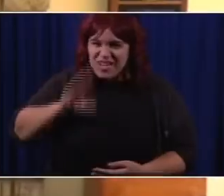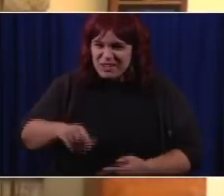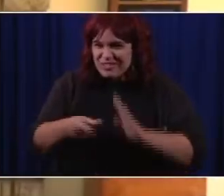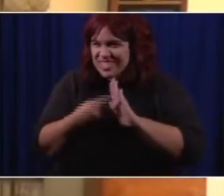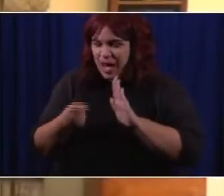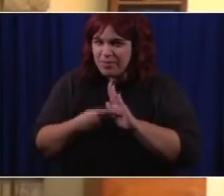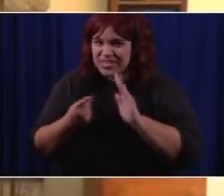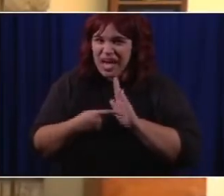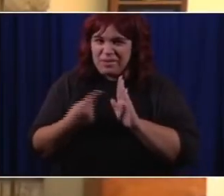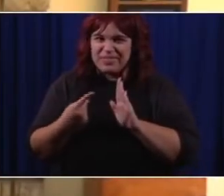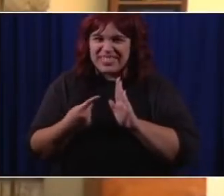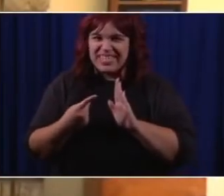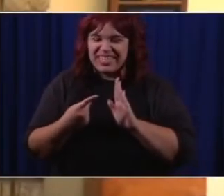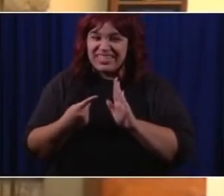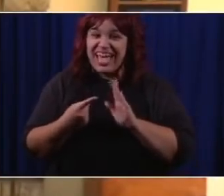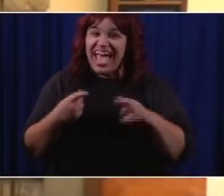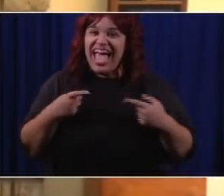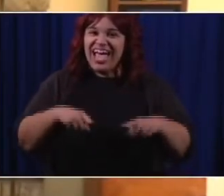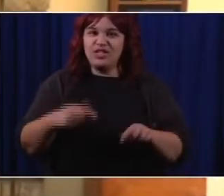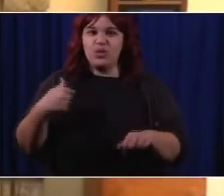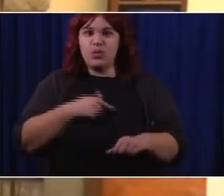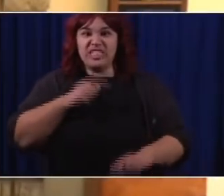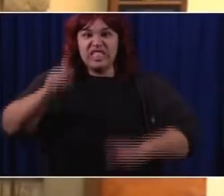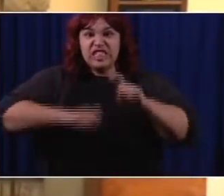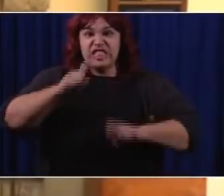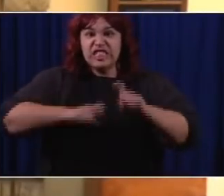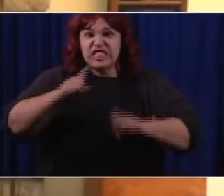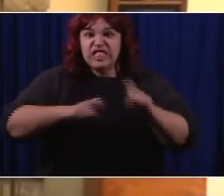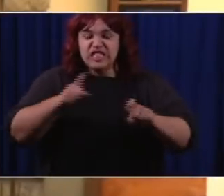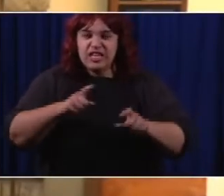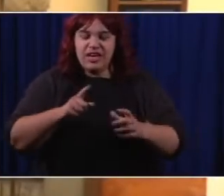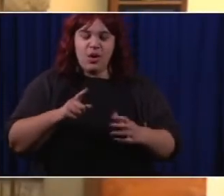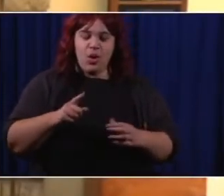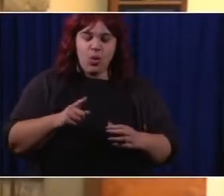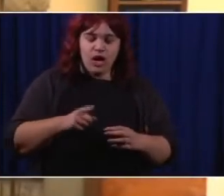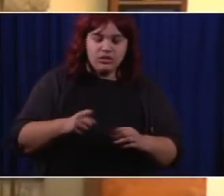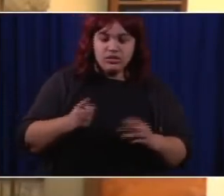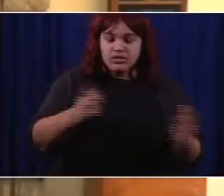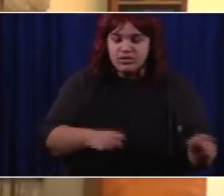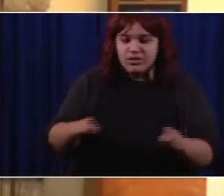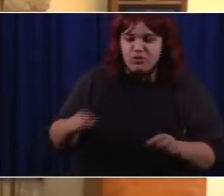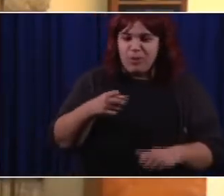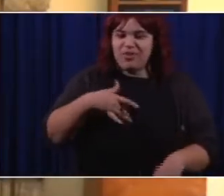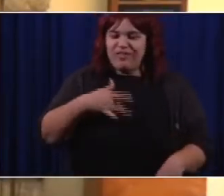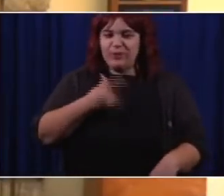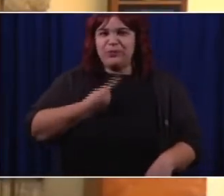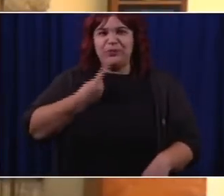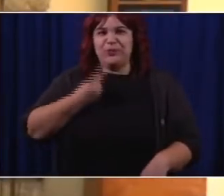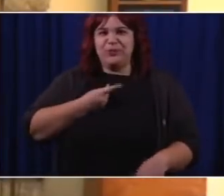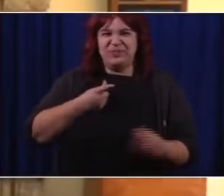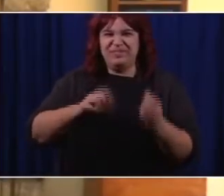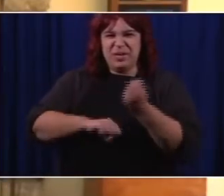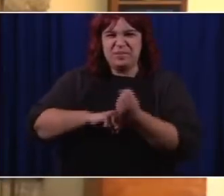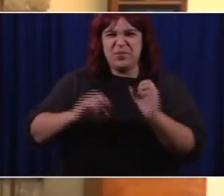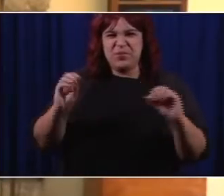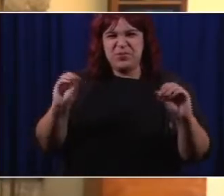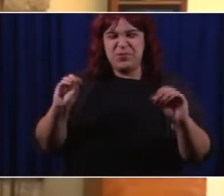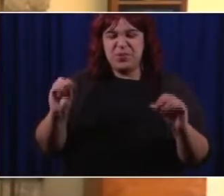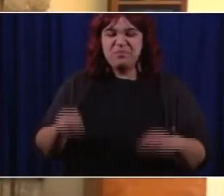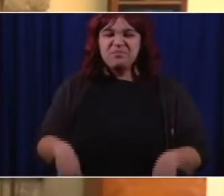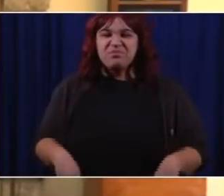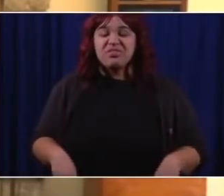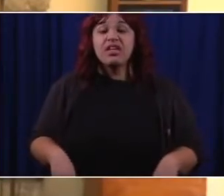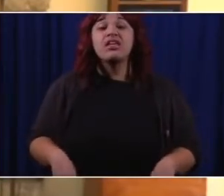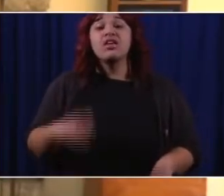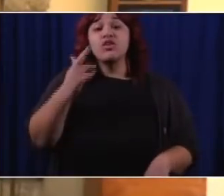of allies in this process. The Ohio Restaurant Association today said any discussion of another restaurant closure would be